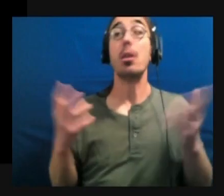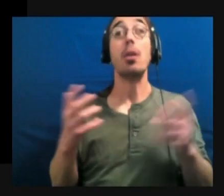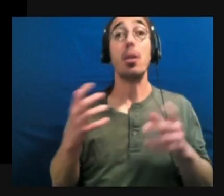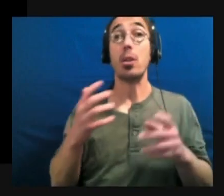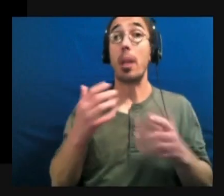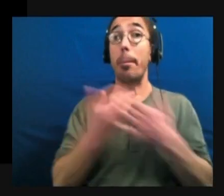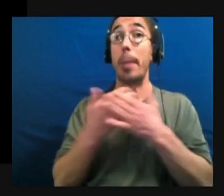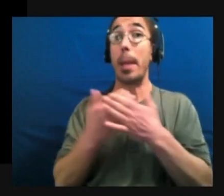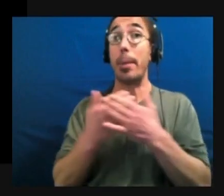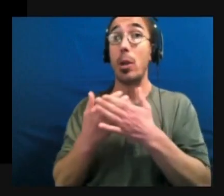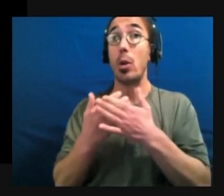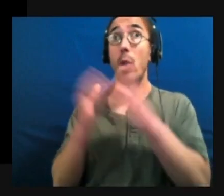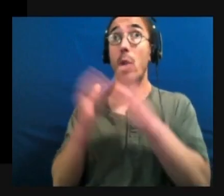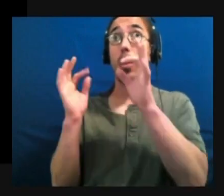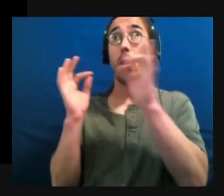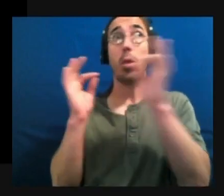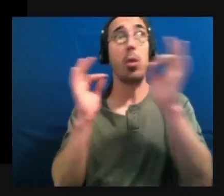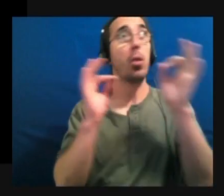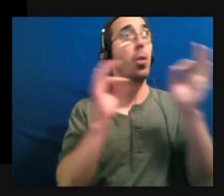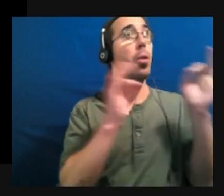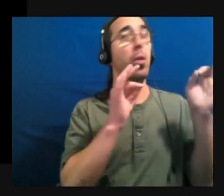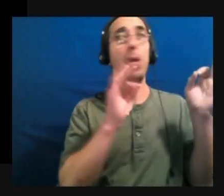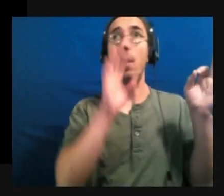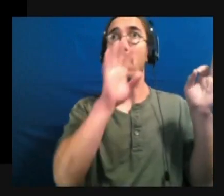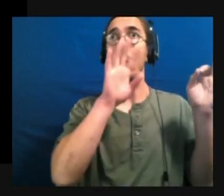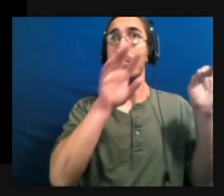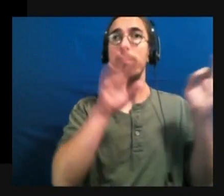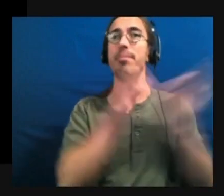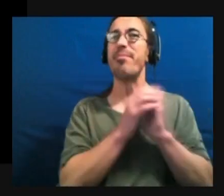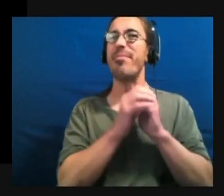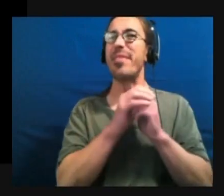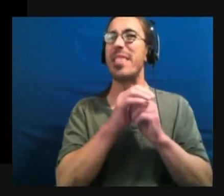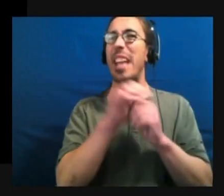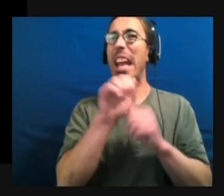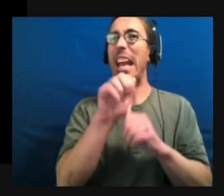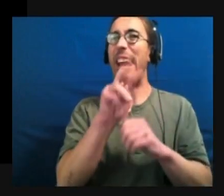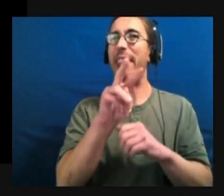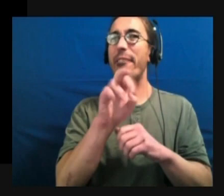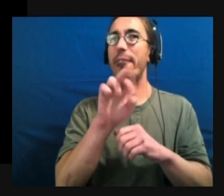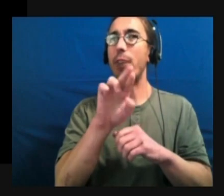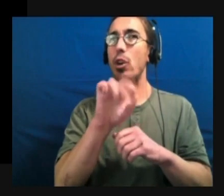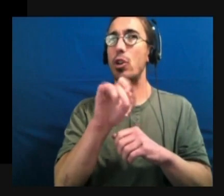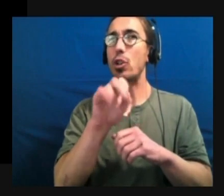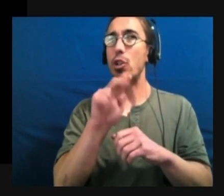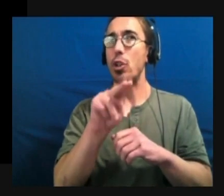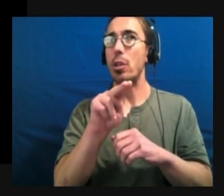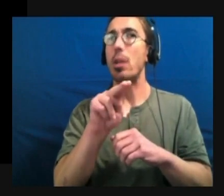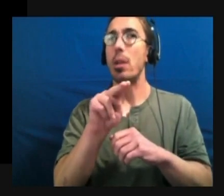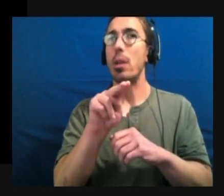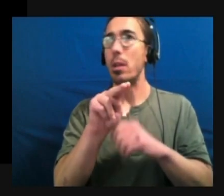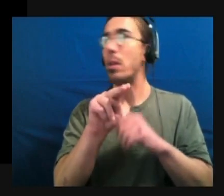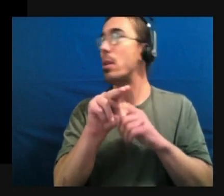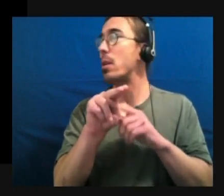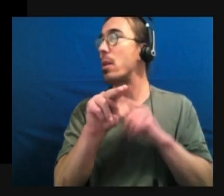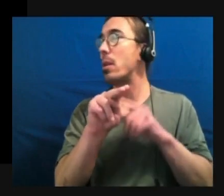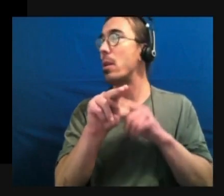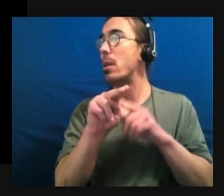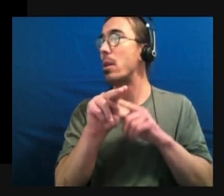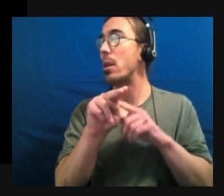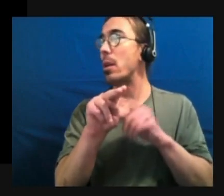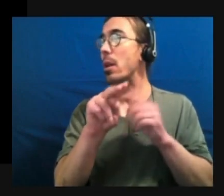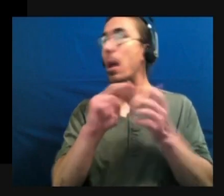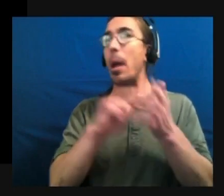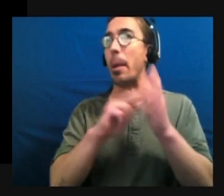gaze aversion. Now, gaze aversion is actually very much part of meaningful